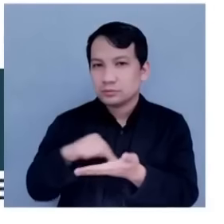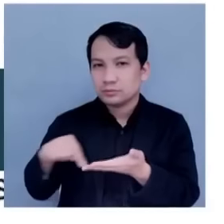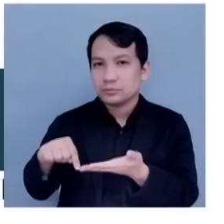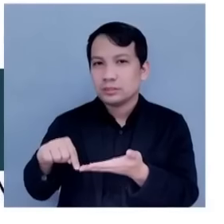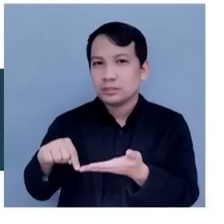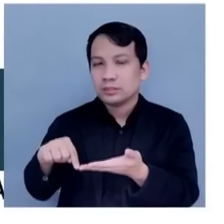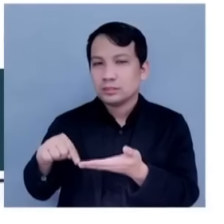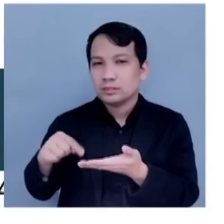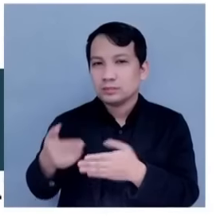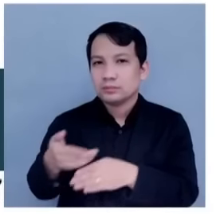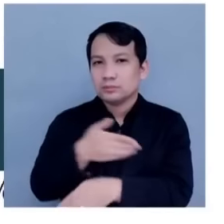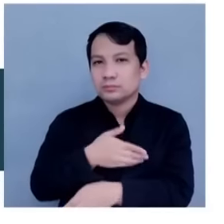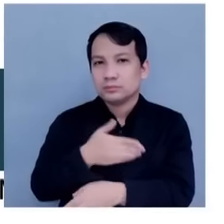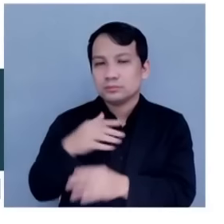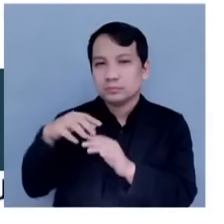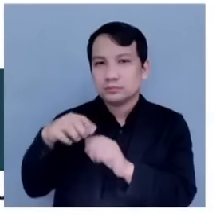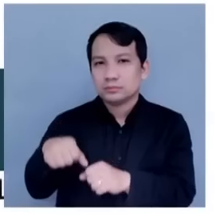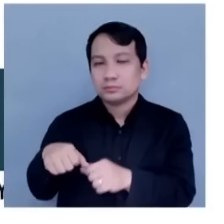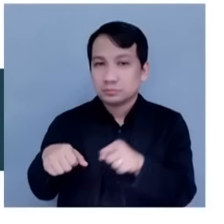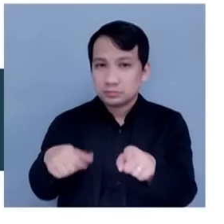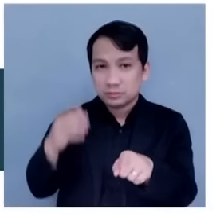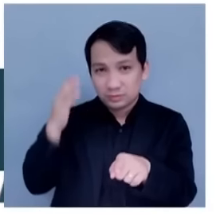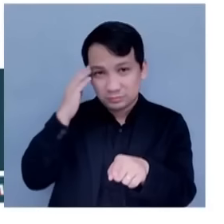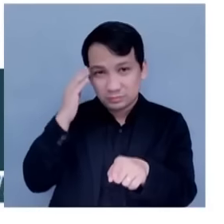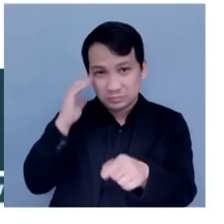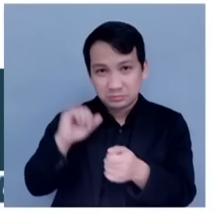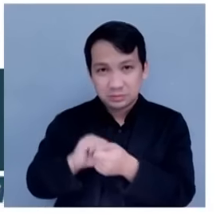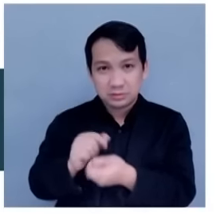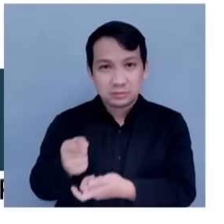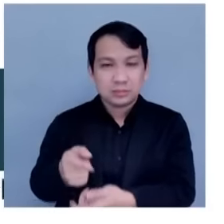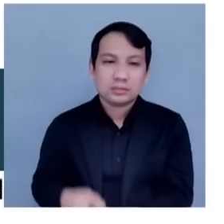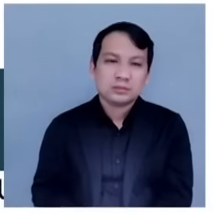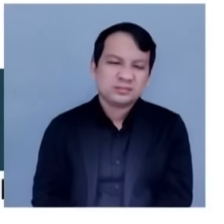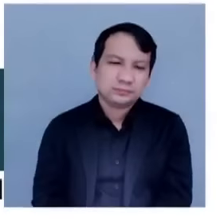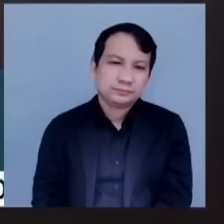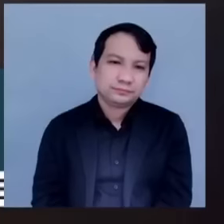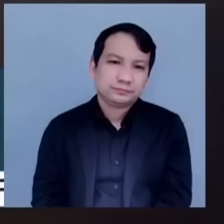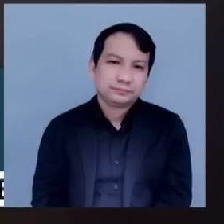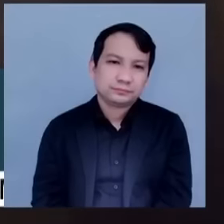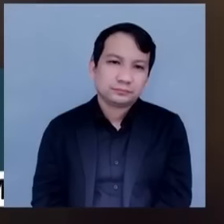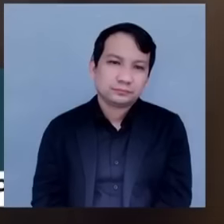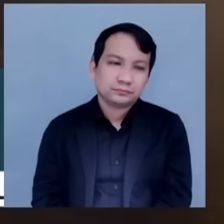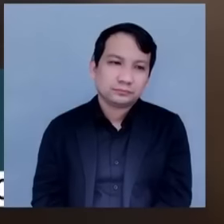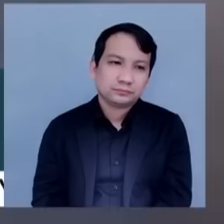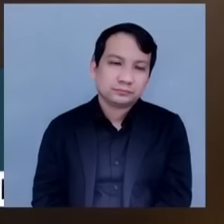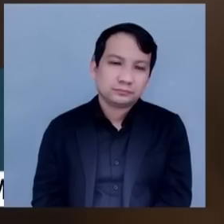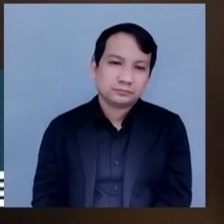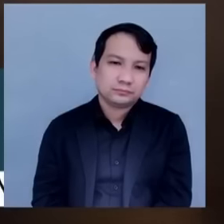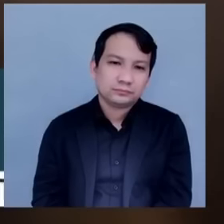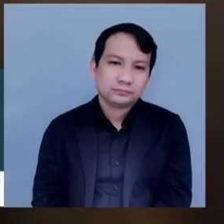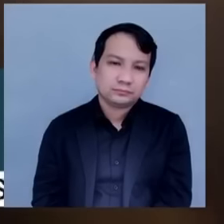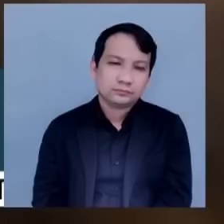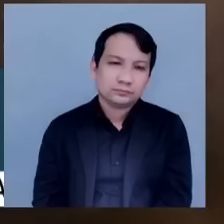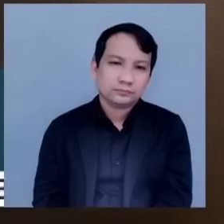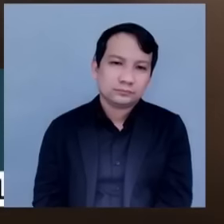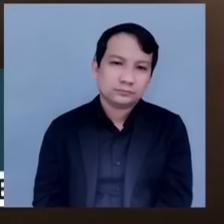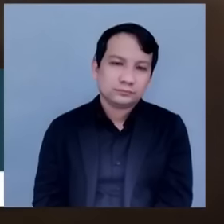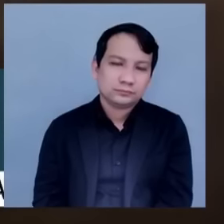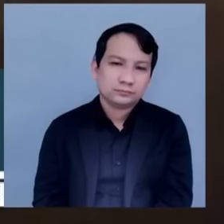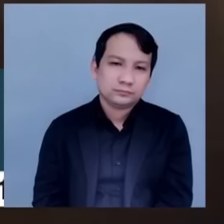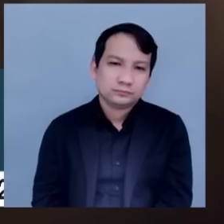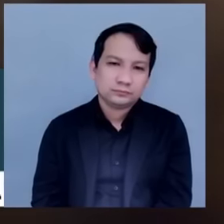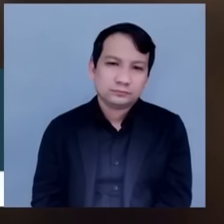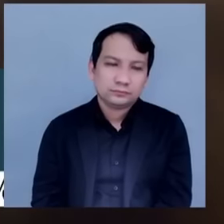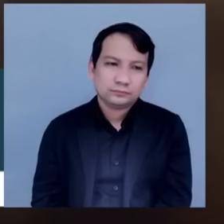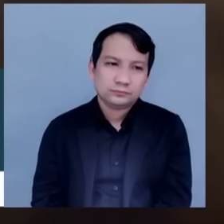got arrested. Did you know about this? Sino, si Mayor Alice? Opo. What do you know?